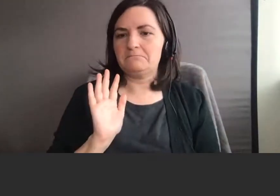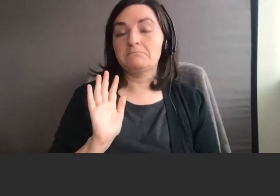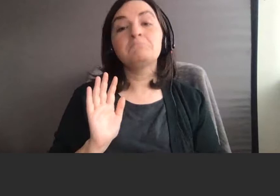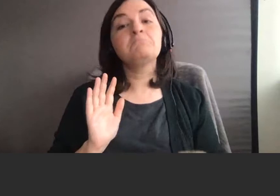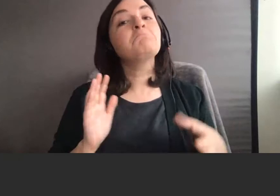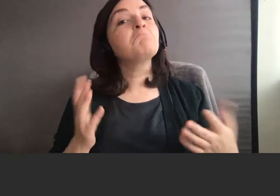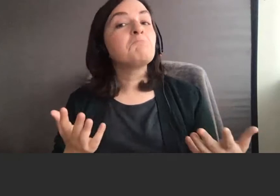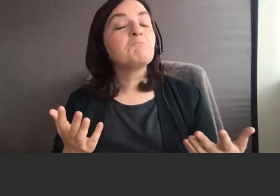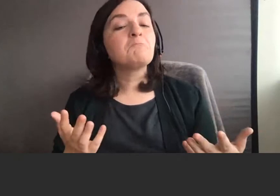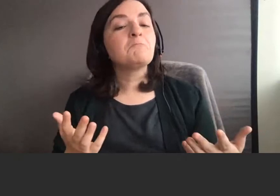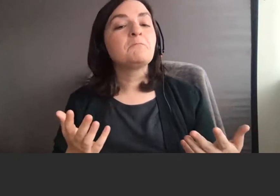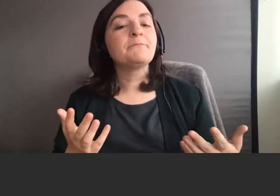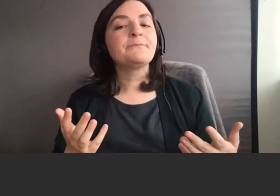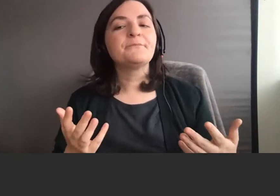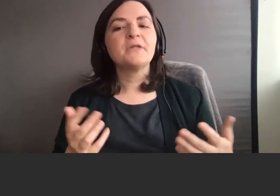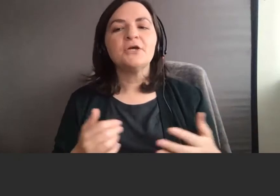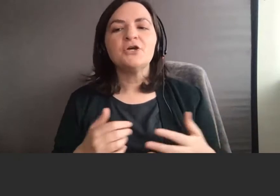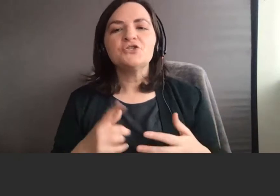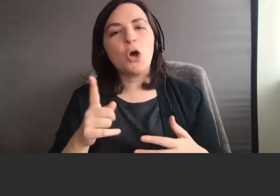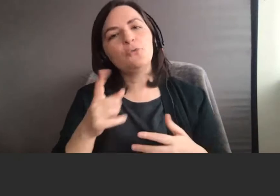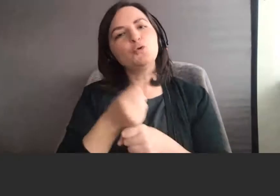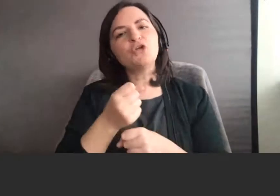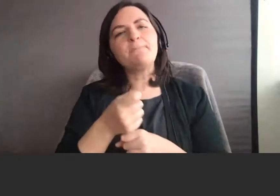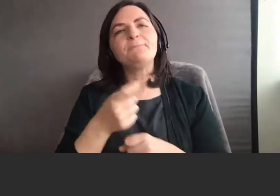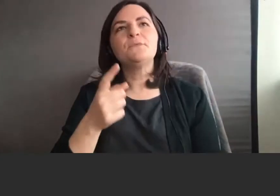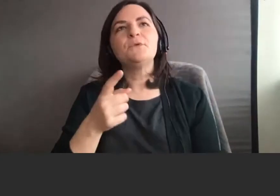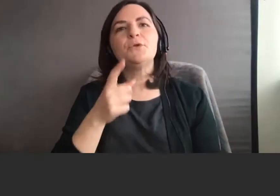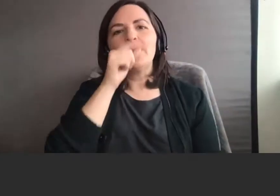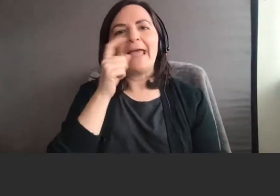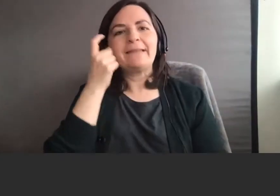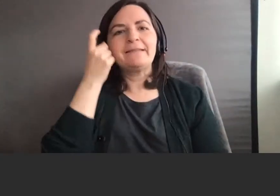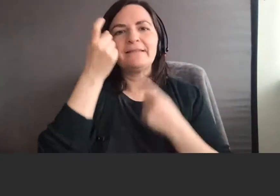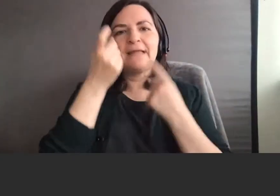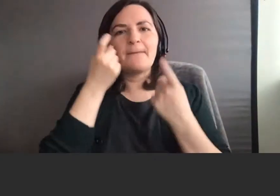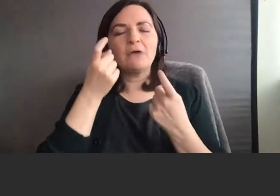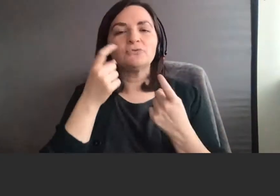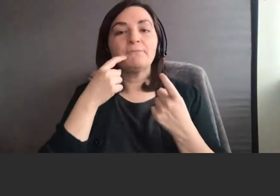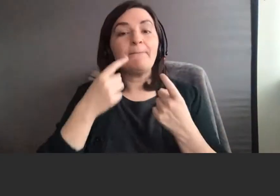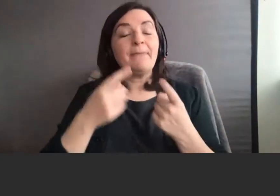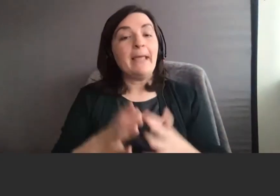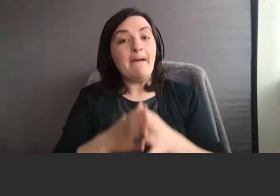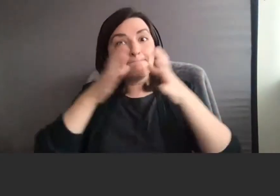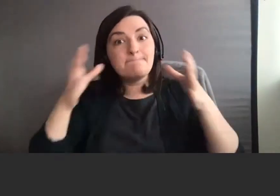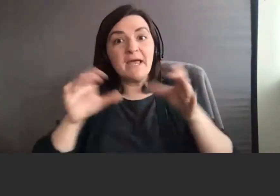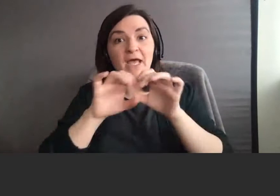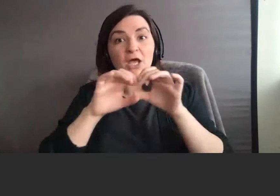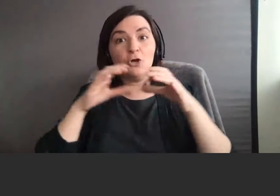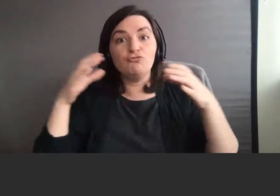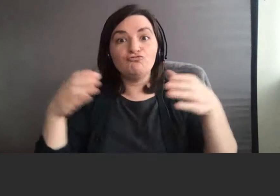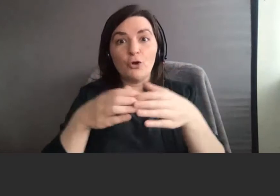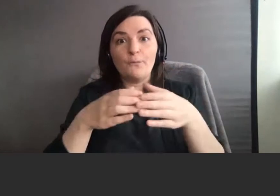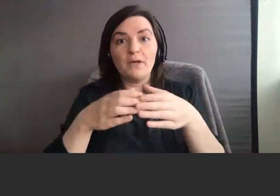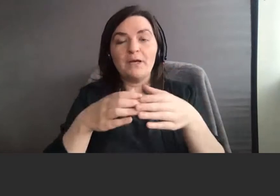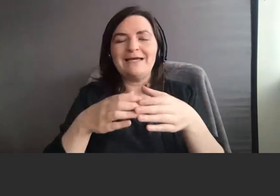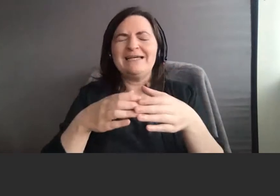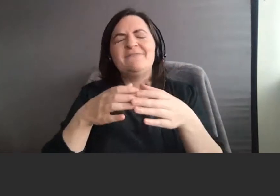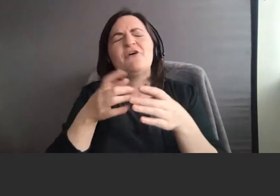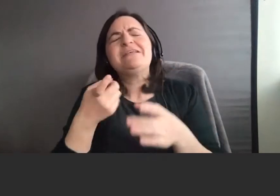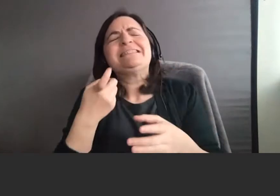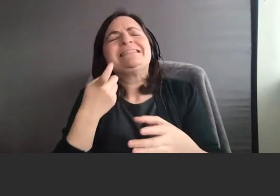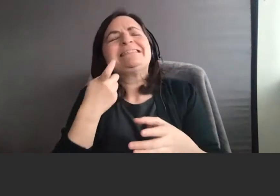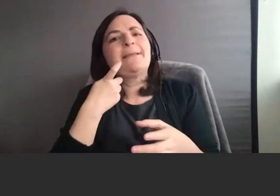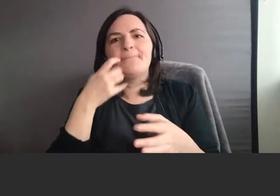Another way of thinking about it, Georgia, would be surveying a larger group with a simple survey, which you could set up